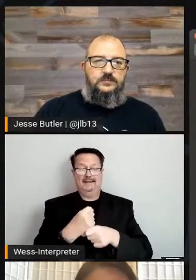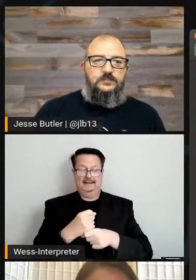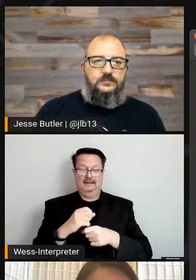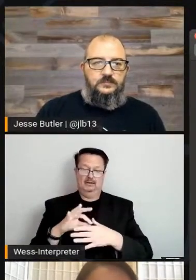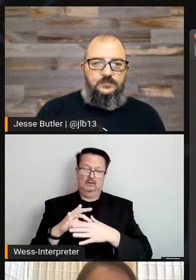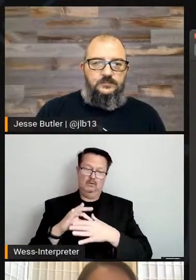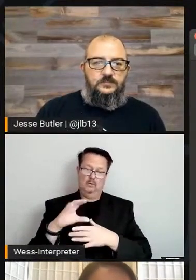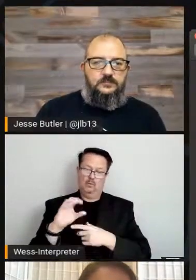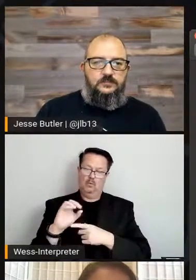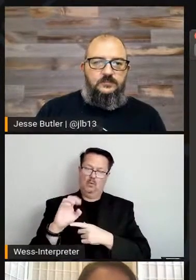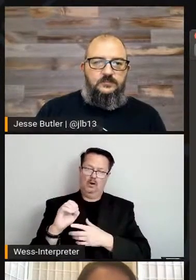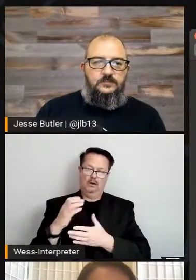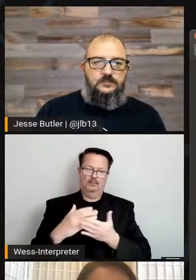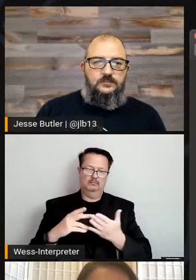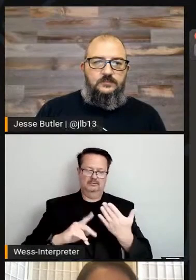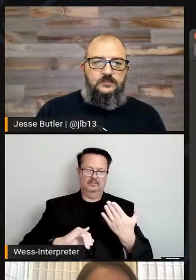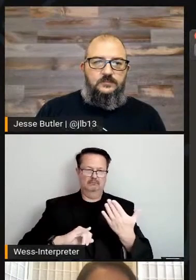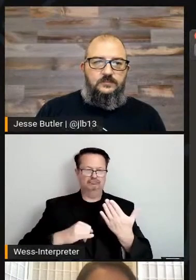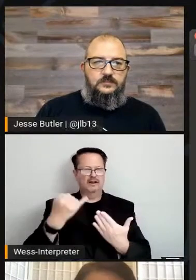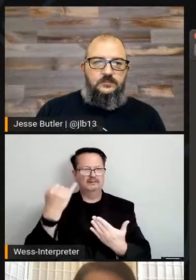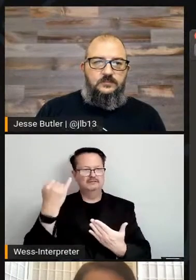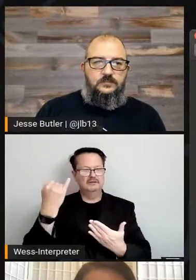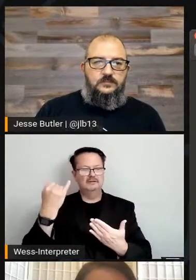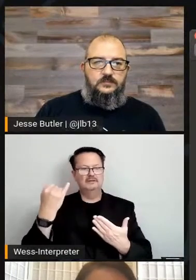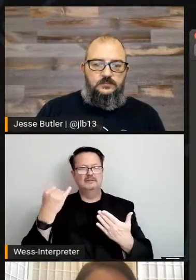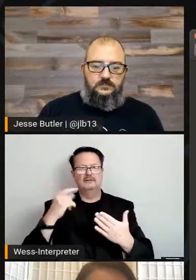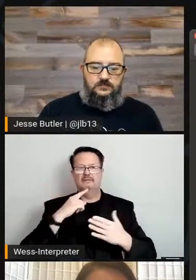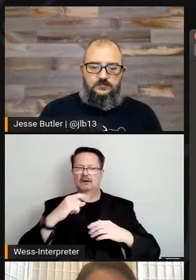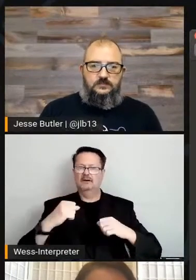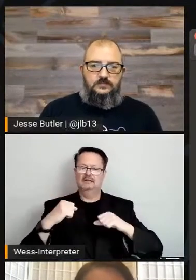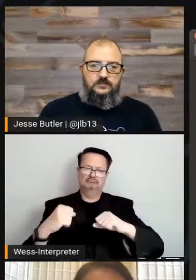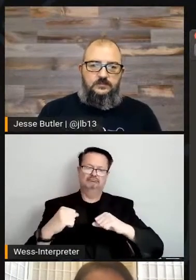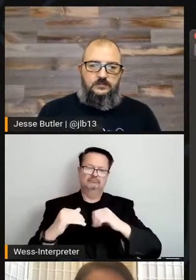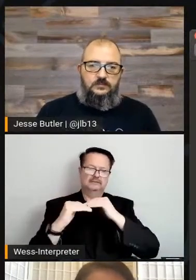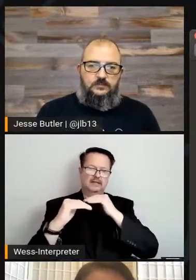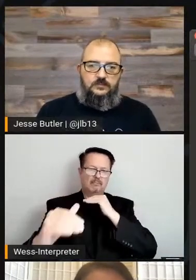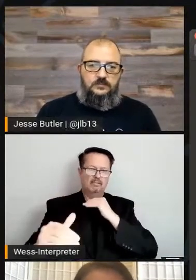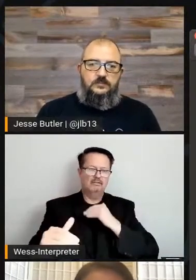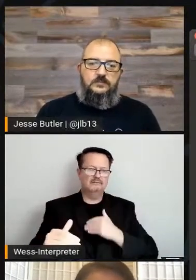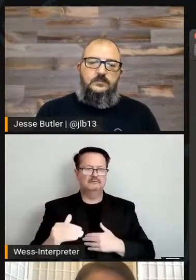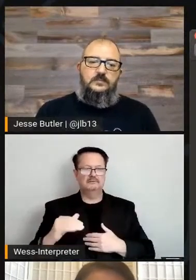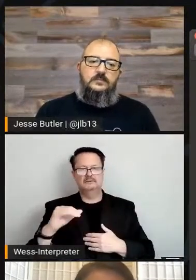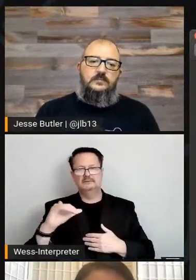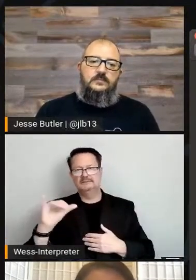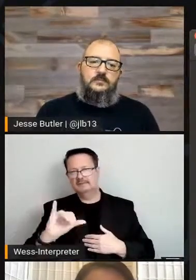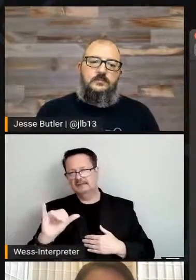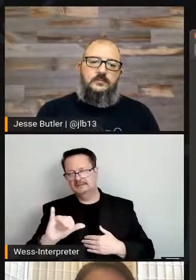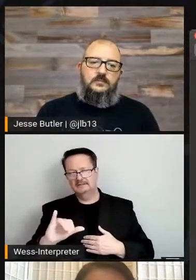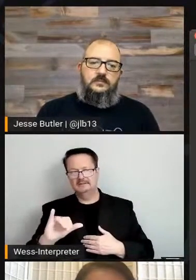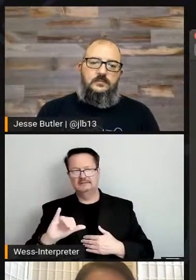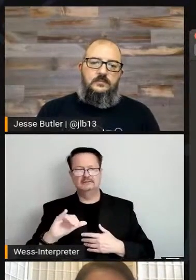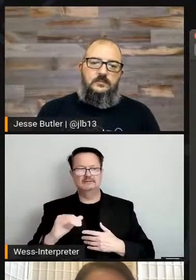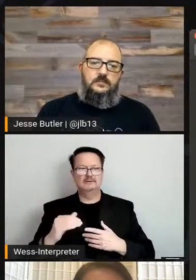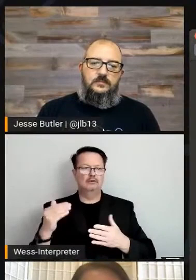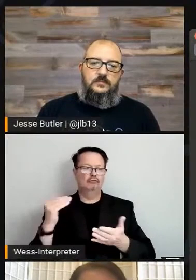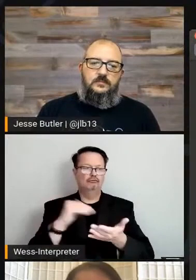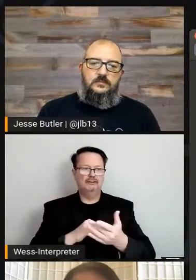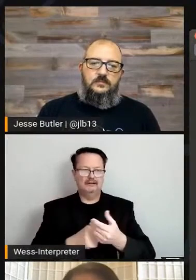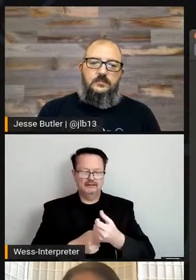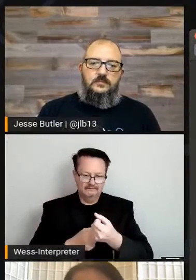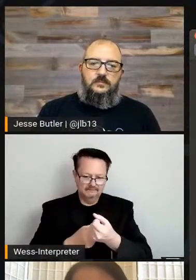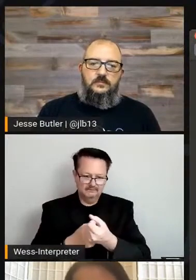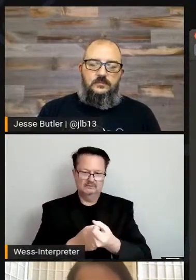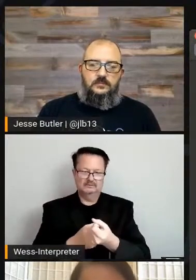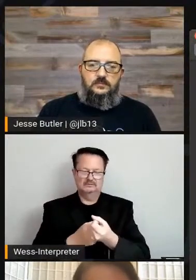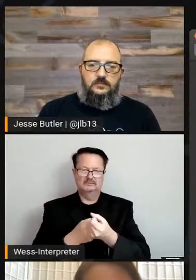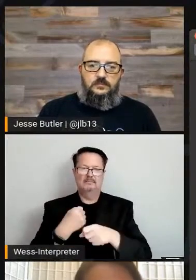on the project very stable, such as, again, reinforcing and making the collector